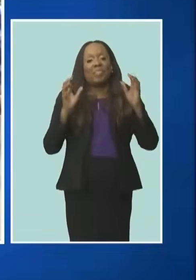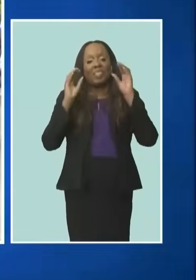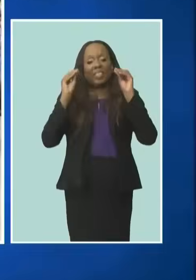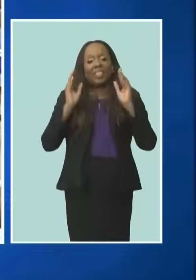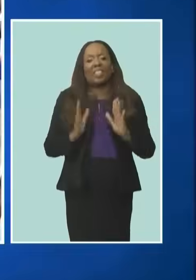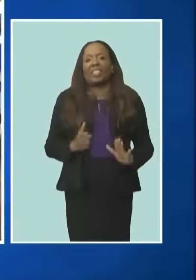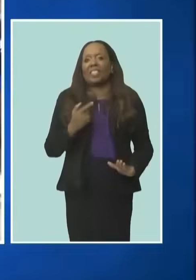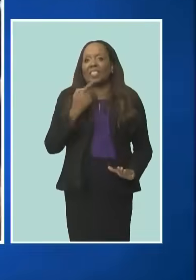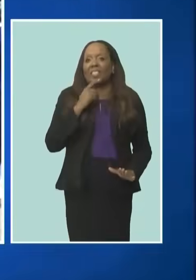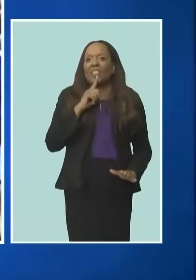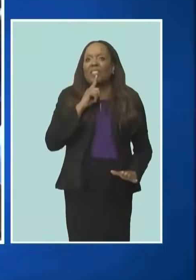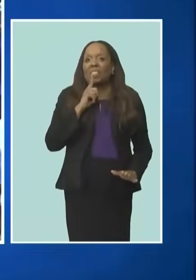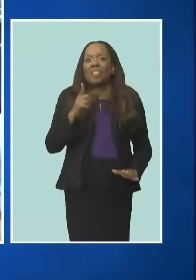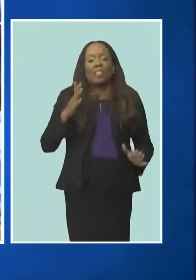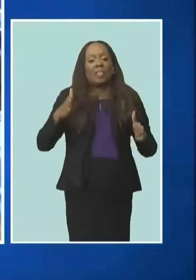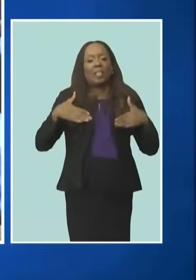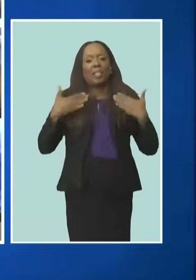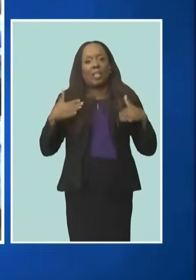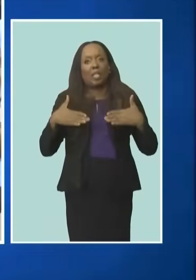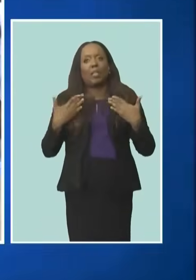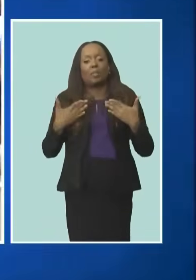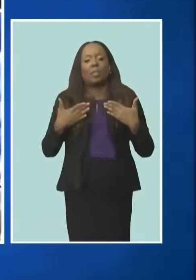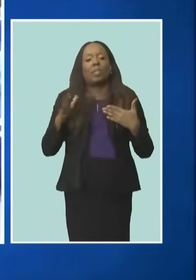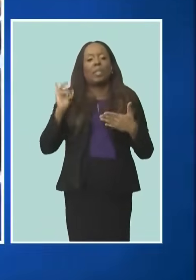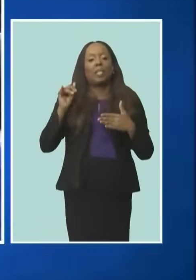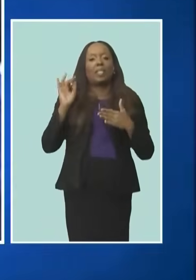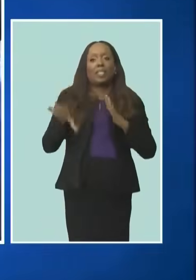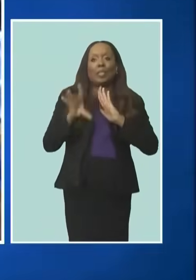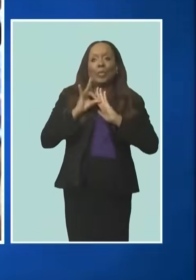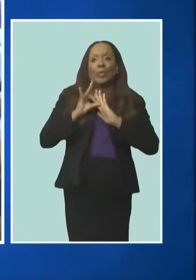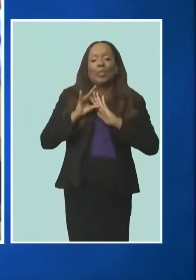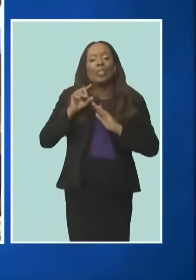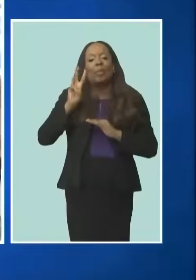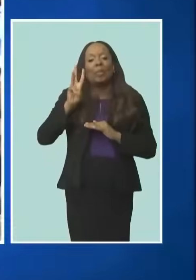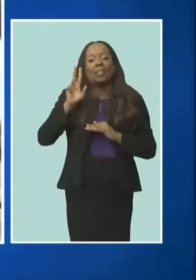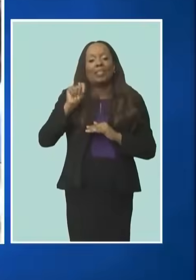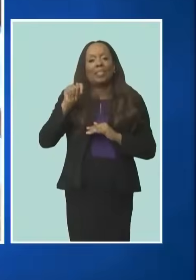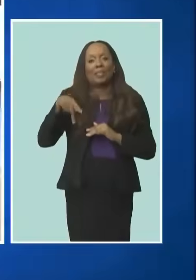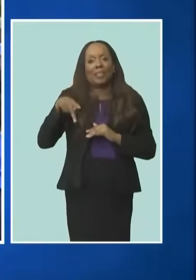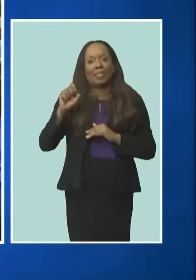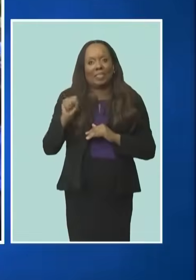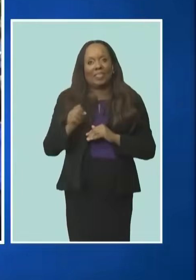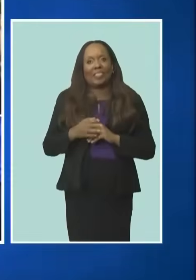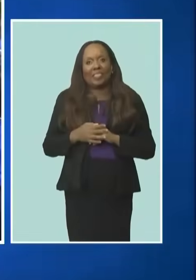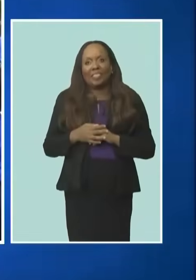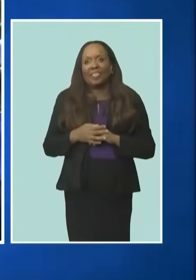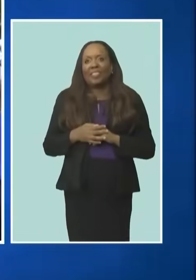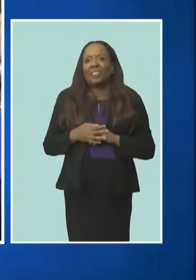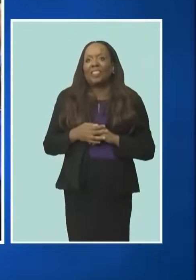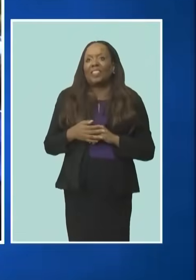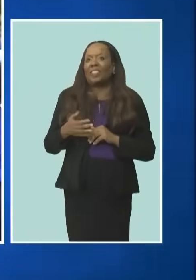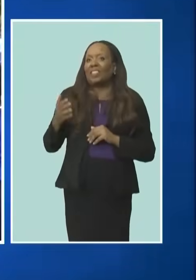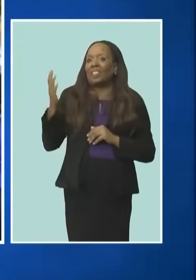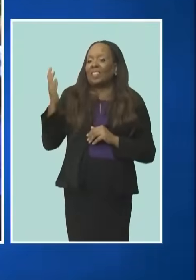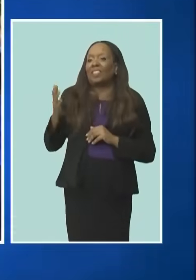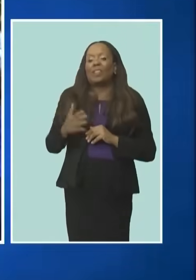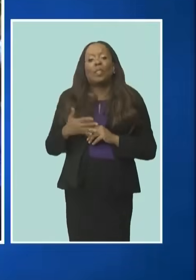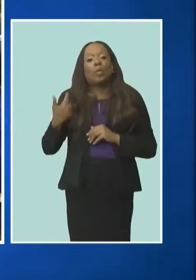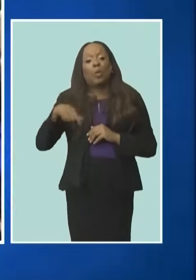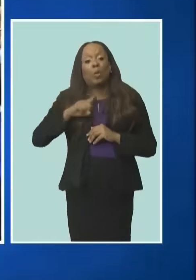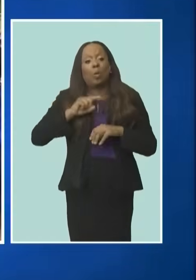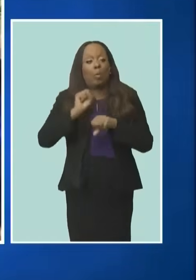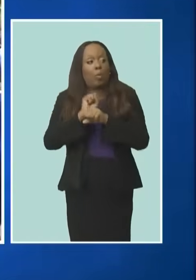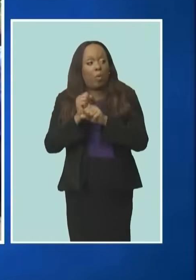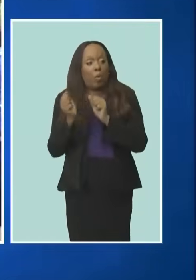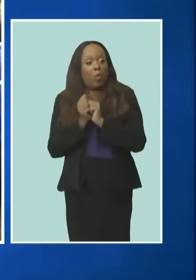says she is happy that the foundation selected the school for this year's launch. The collaboration between the Ashley Lashley Foundation and West